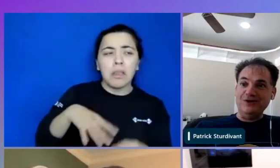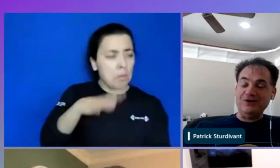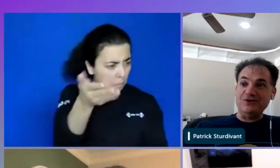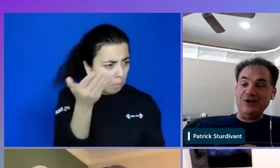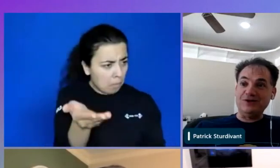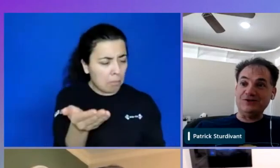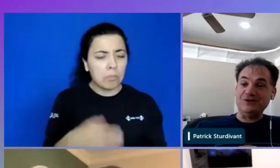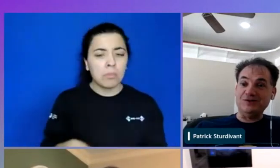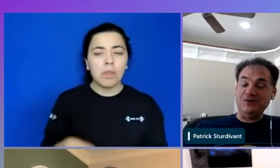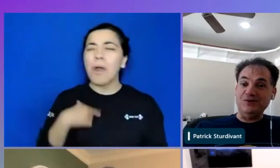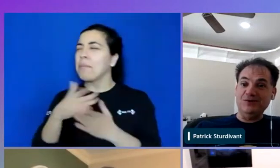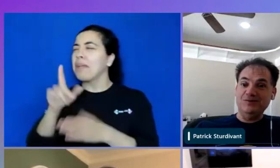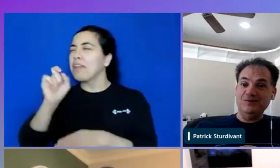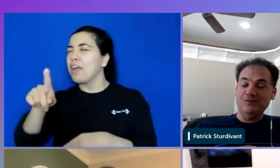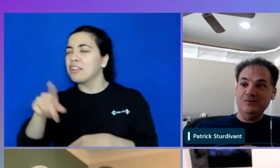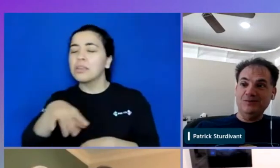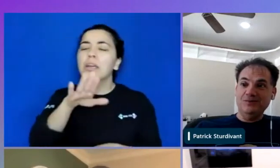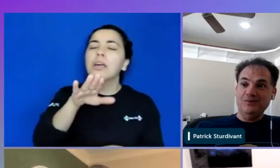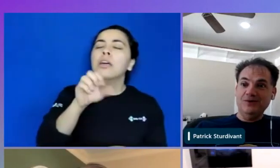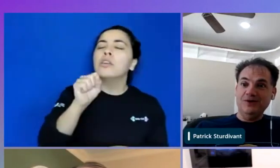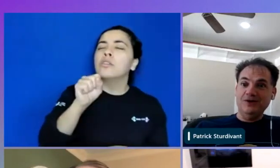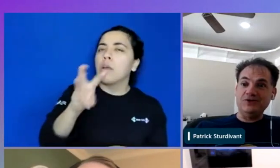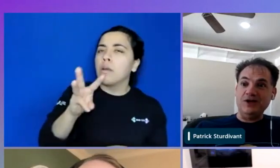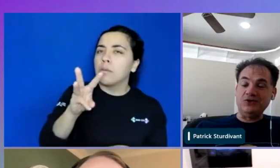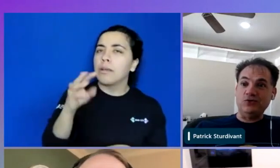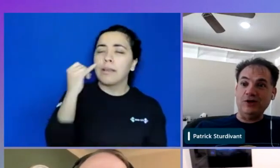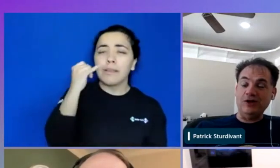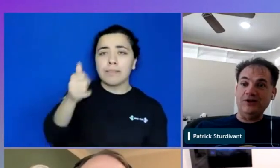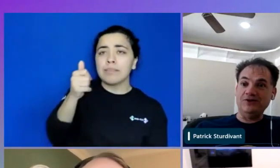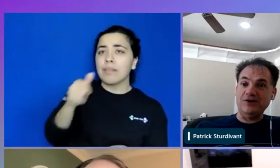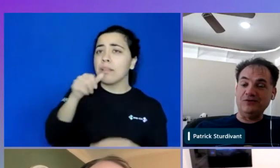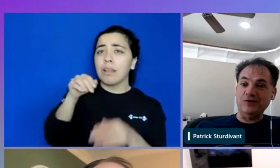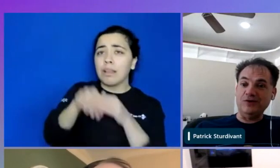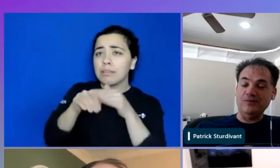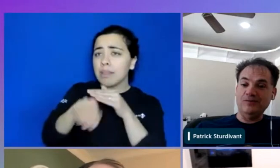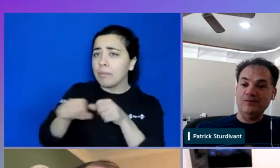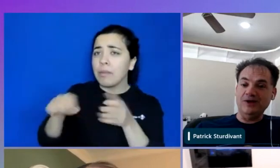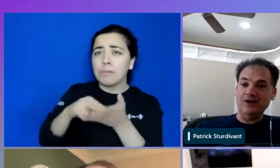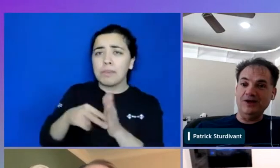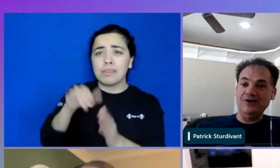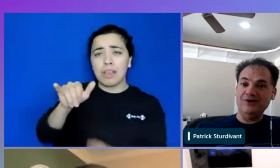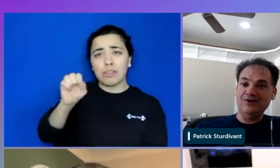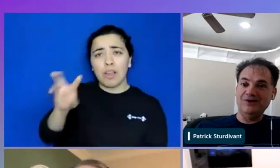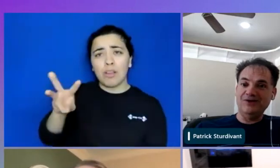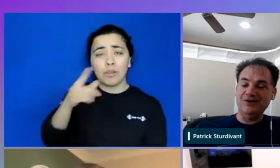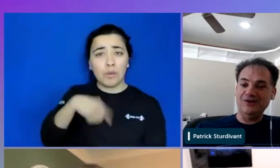Software that's not accessible is not quality software.